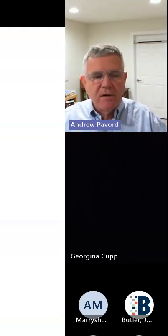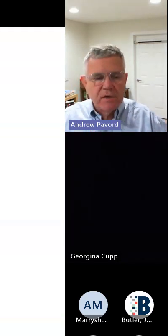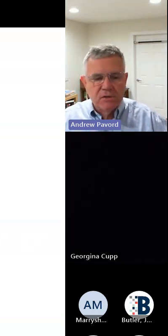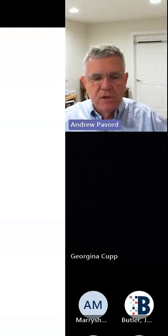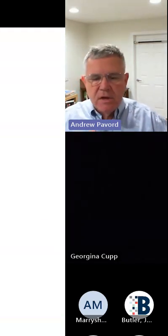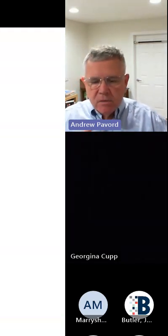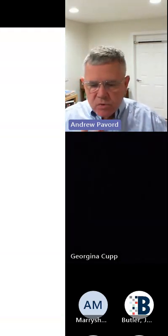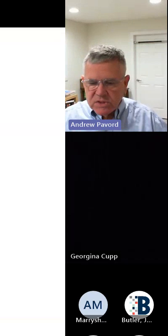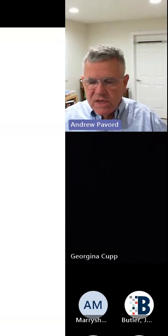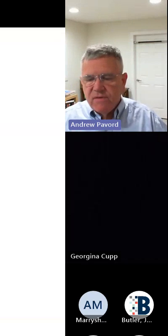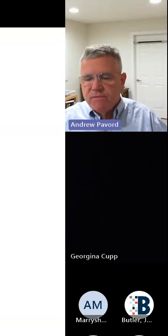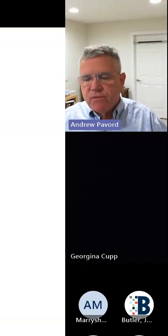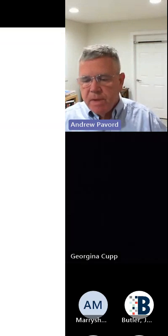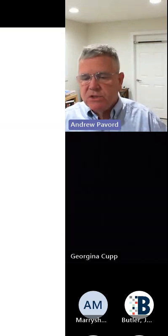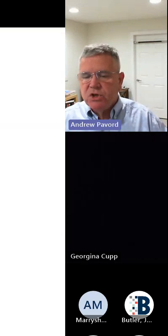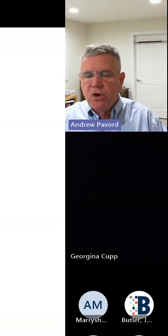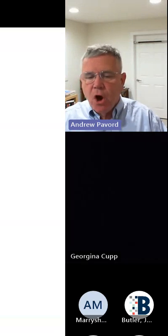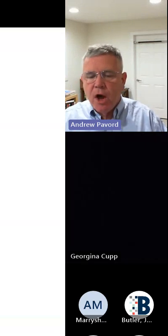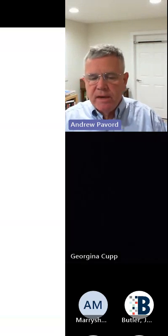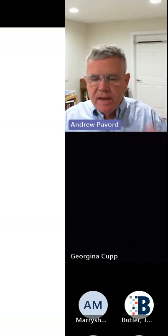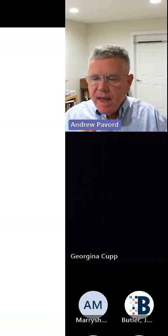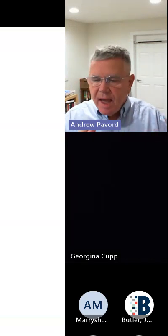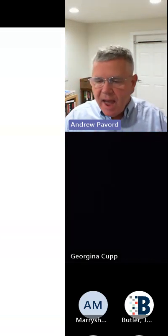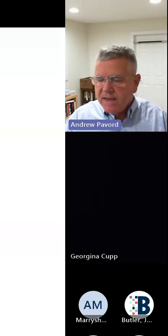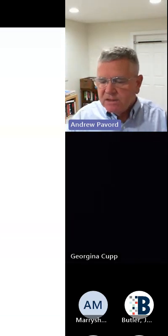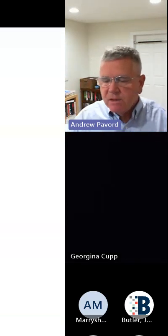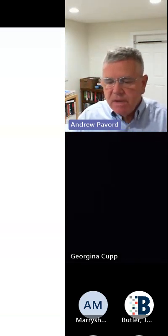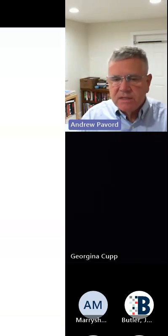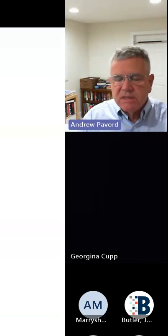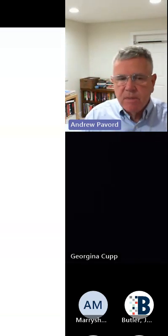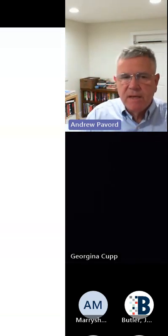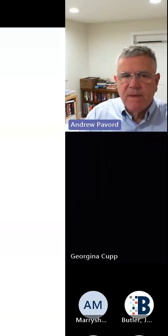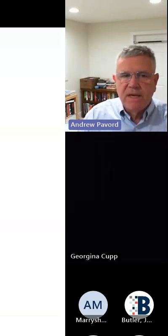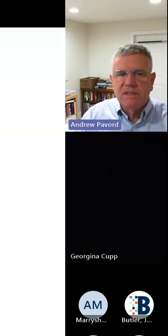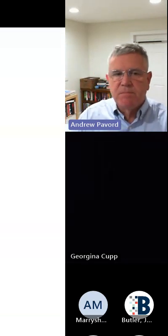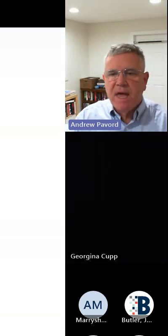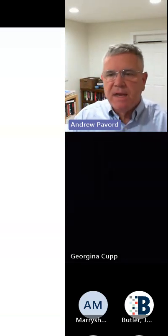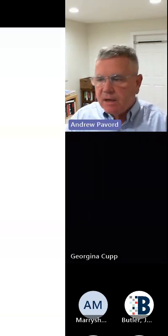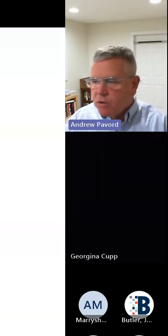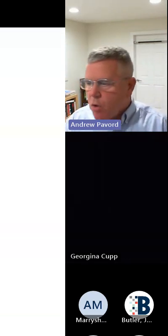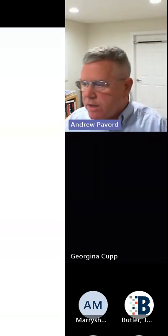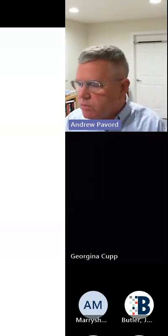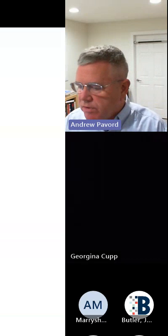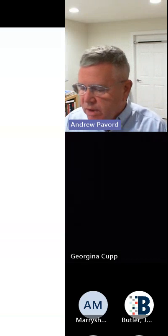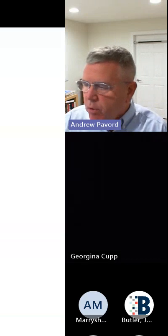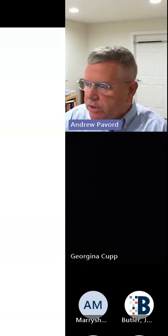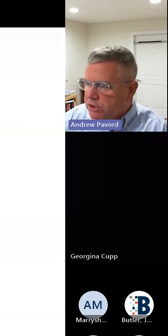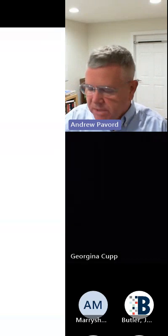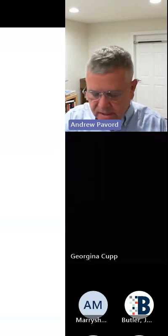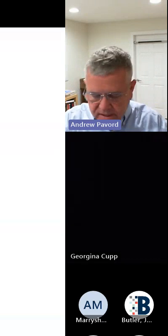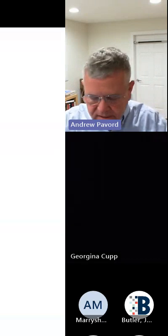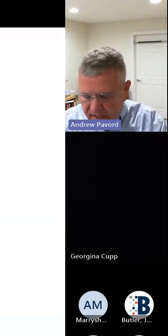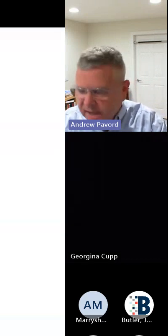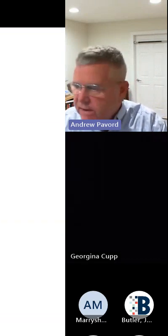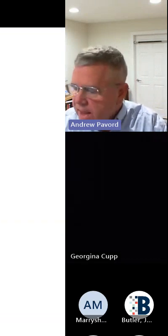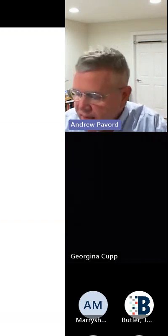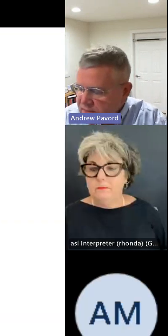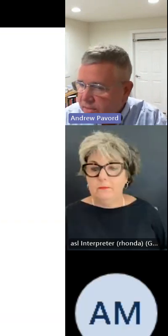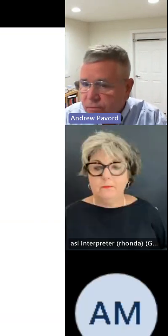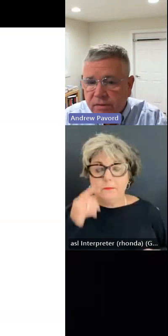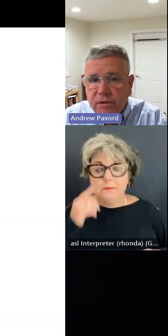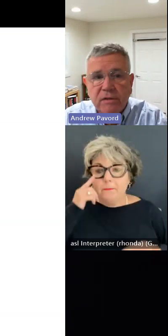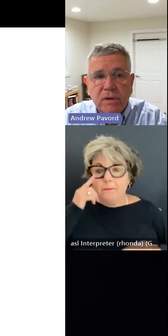that Congress receive information on is the money being spent in accordance with the apportionment. And